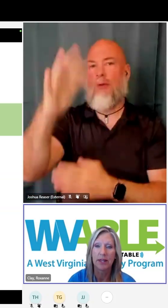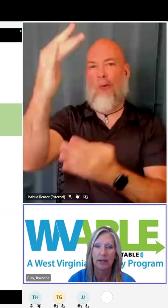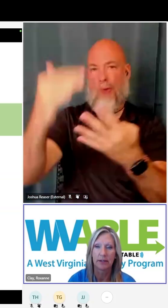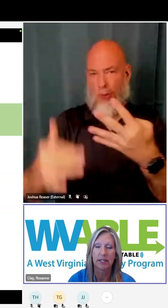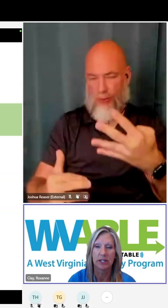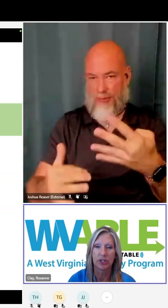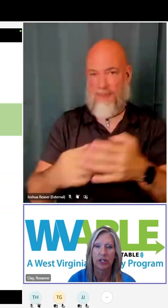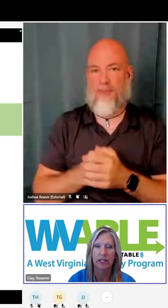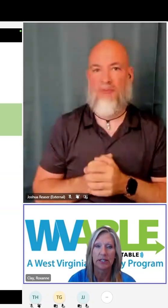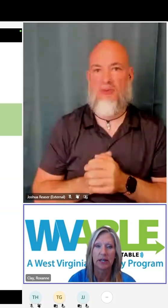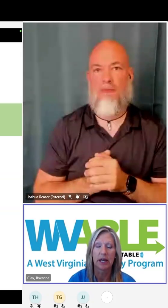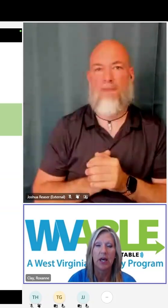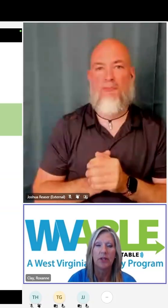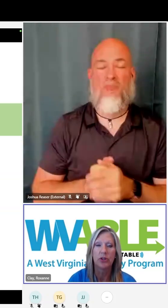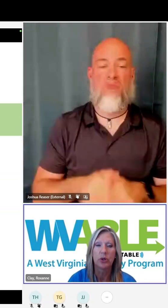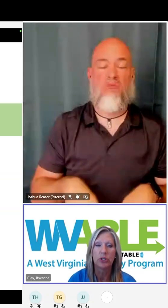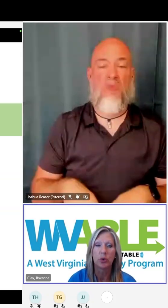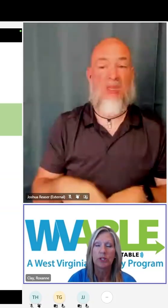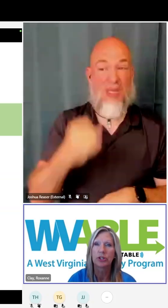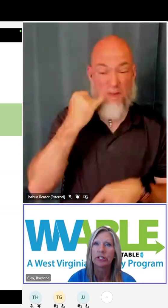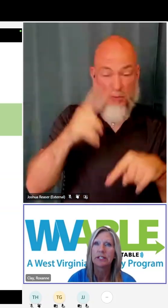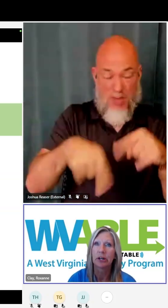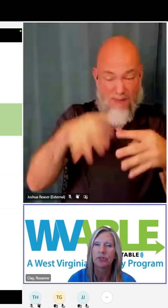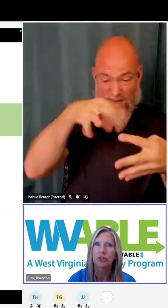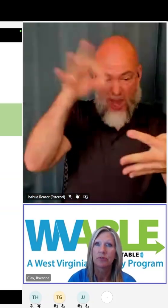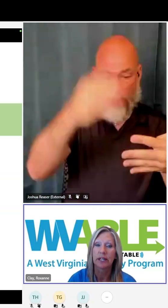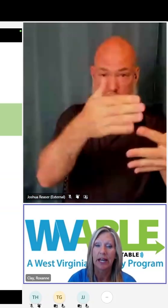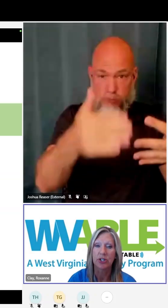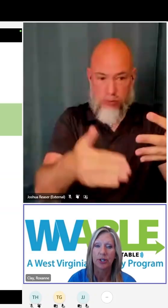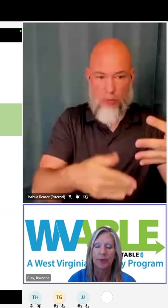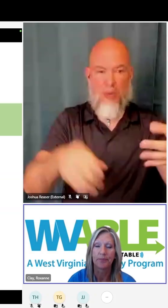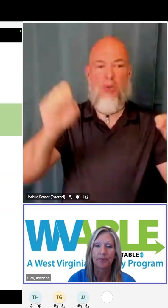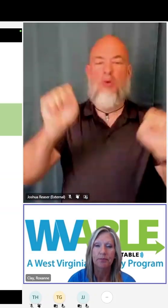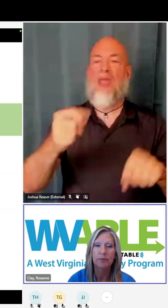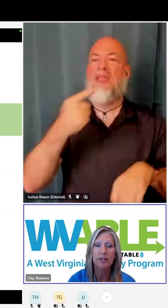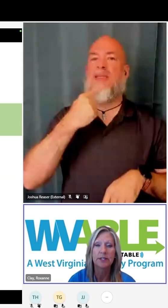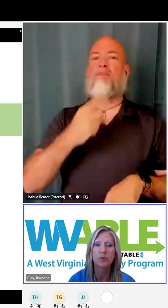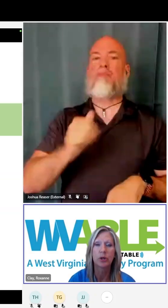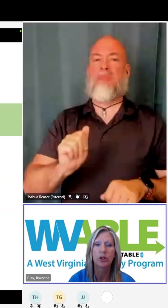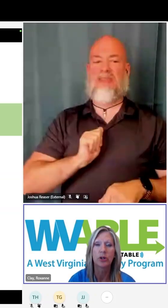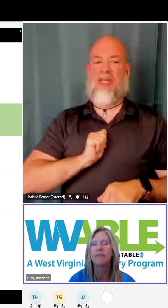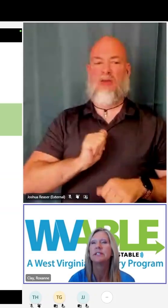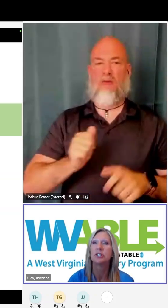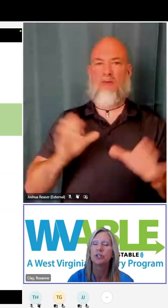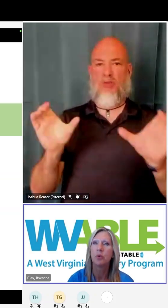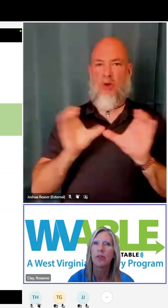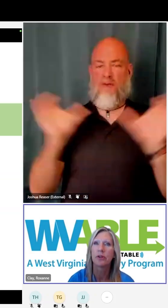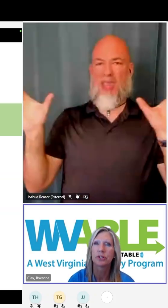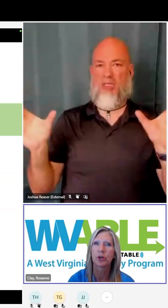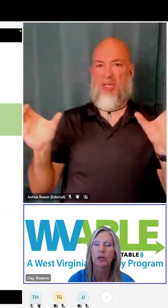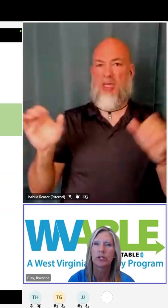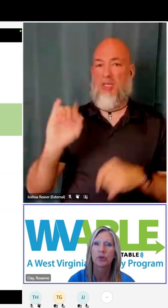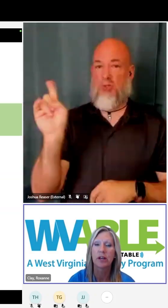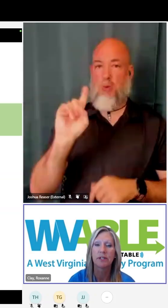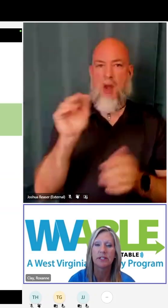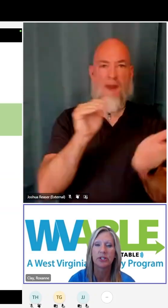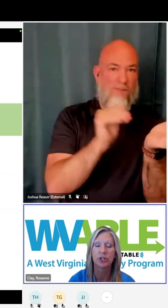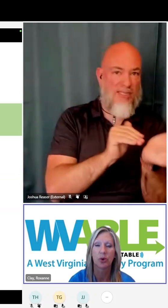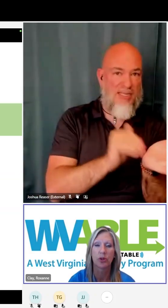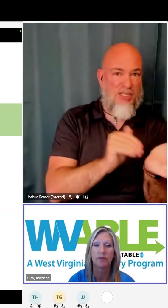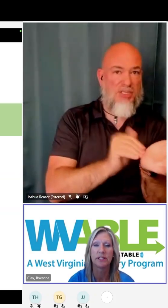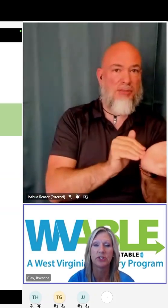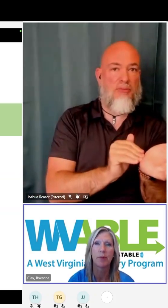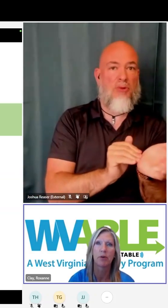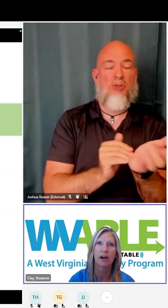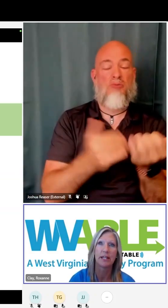you don't find that condition listed, then you can do what's called self-certification. This is where a physician, whether it's the current treating